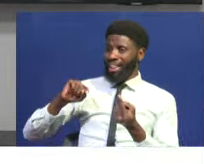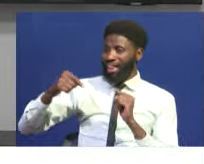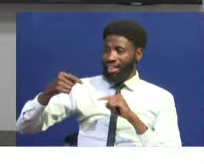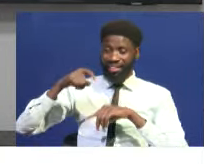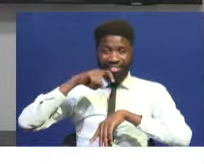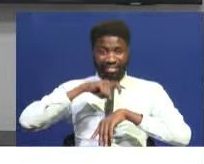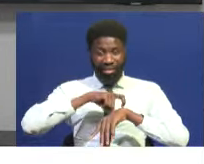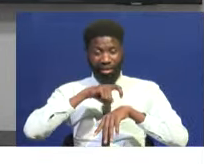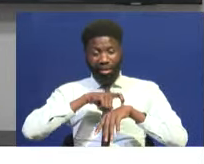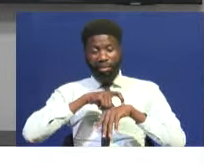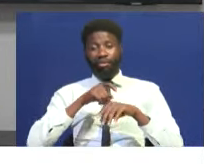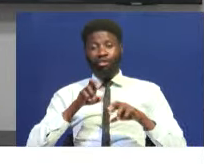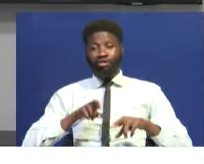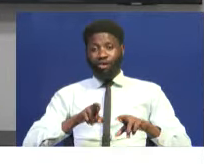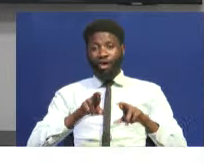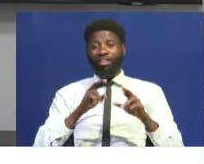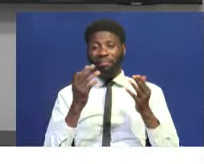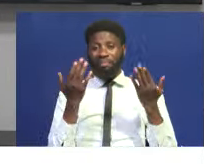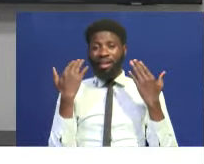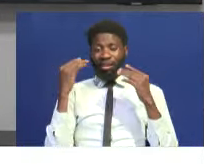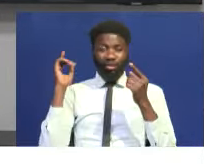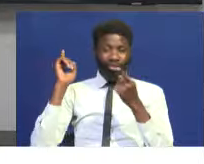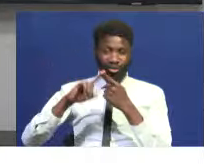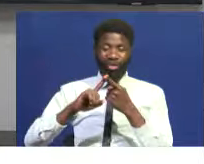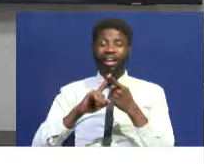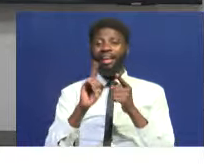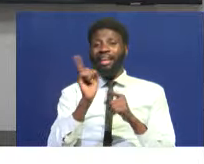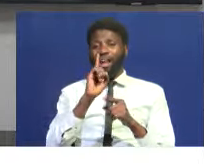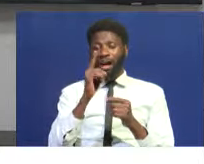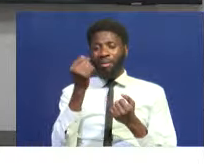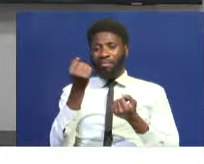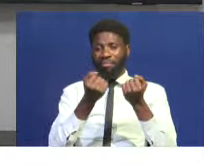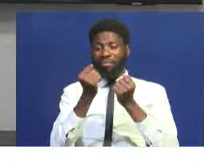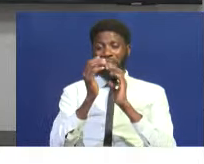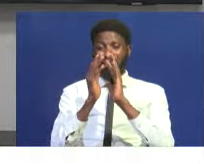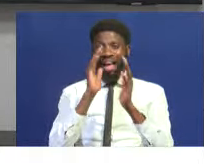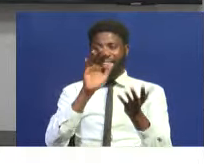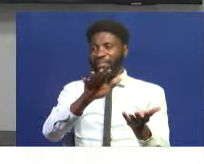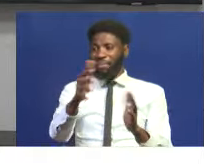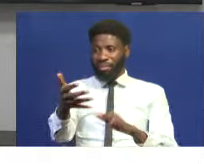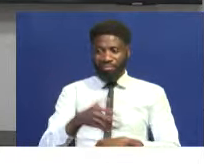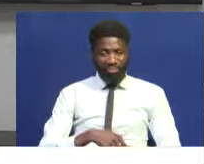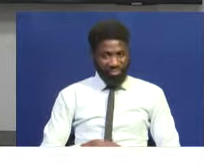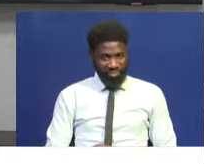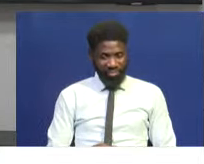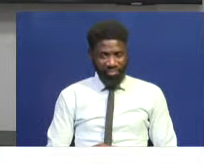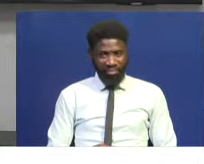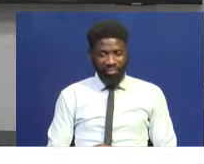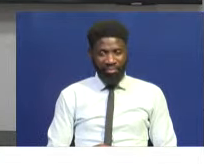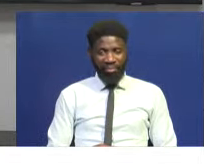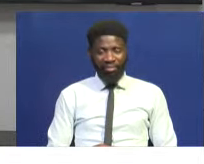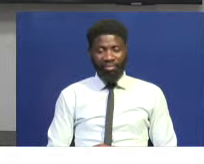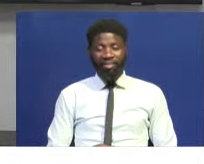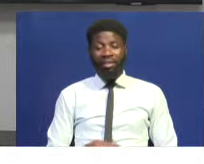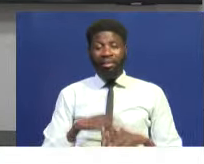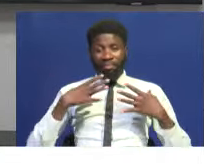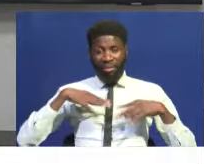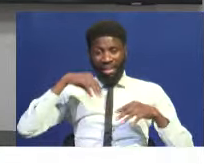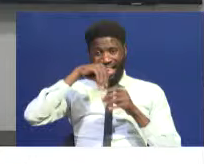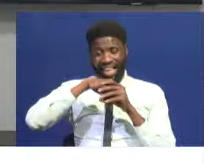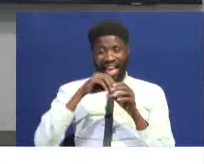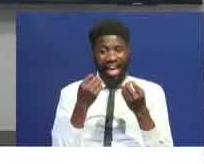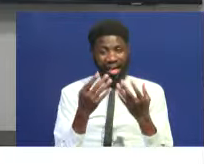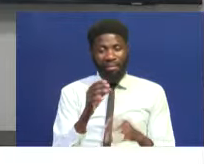along the Meru-Nairobi highway. The bus belonging to Kensilver Company was traveling from Meru to Nairobi with 39 passengers on